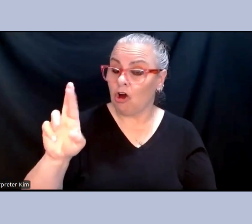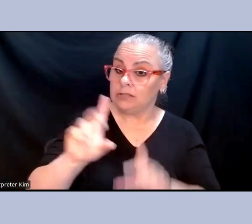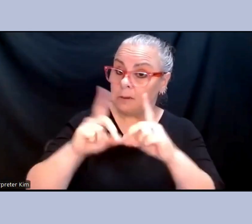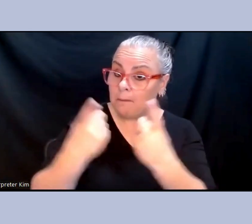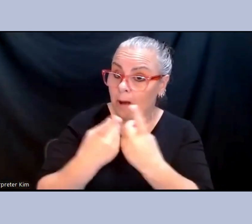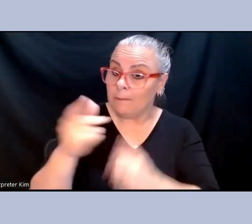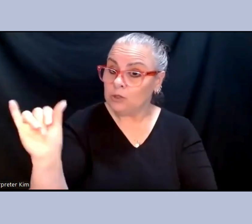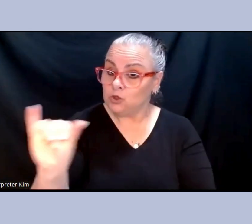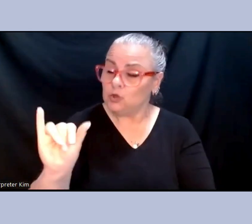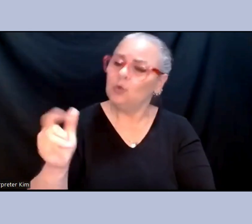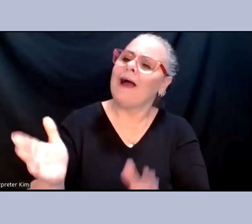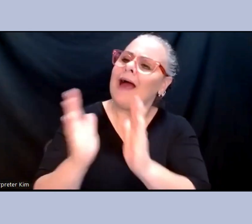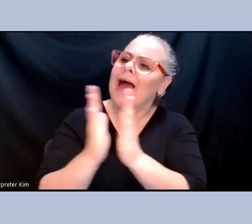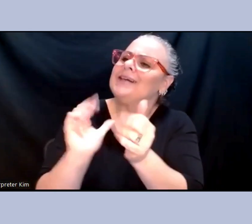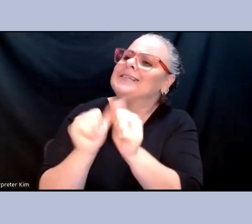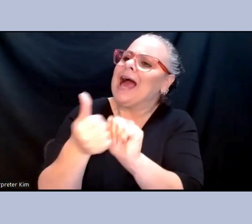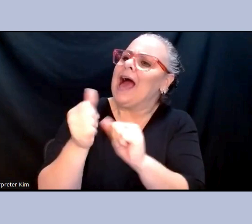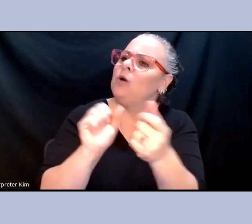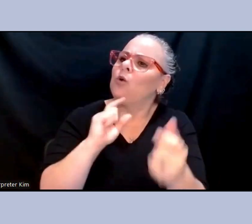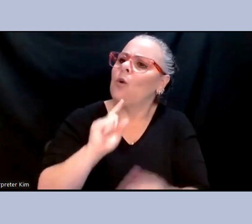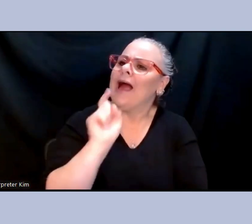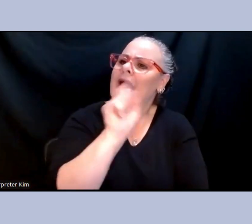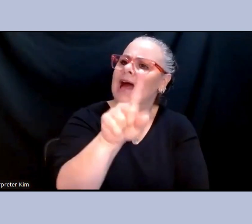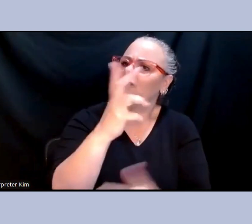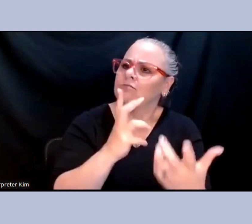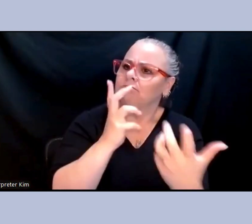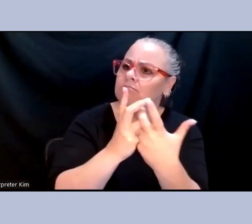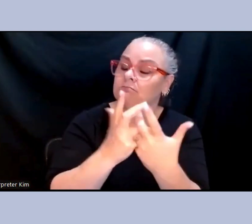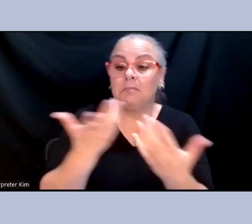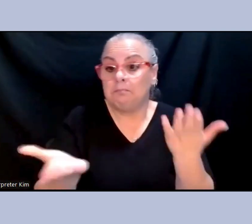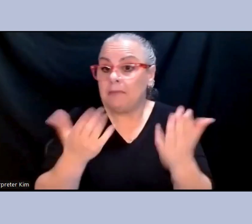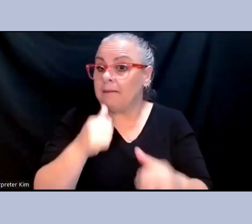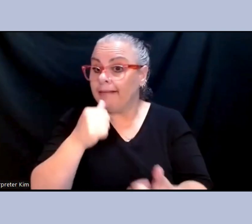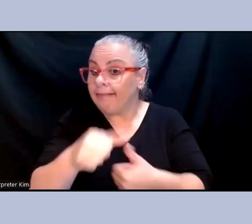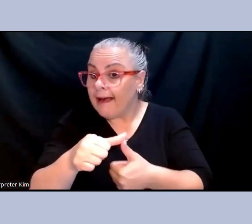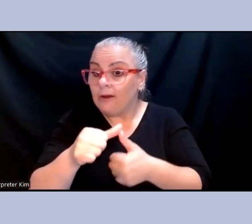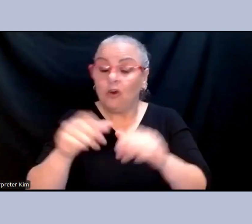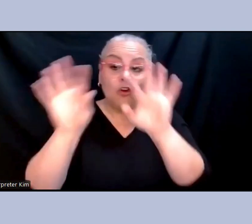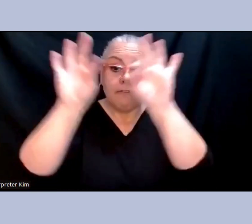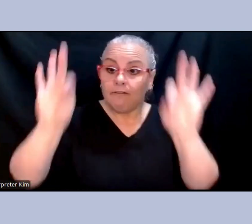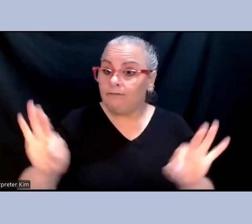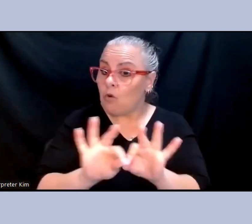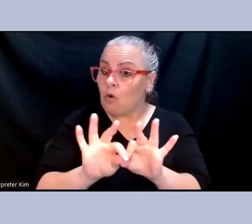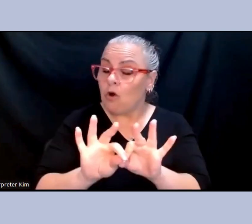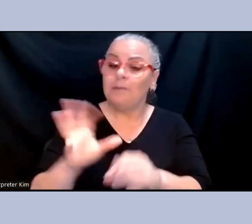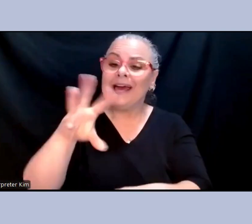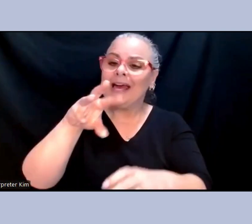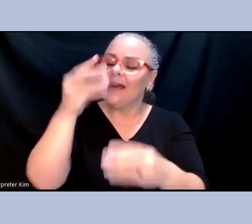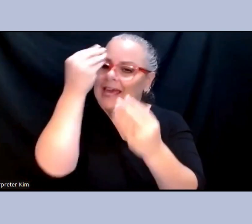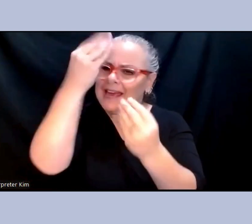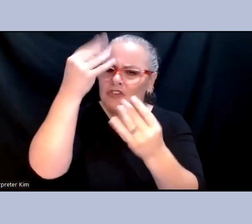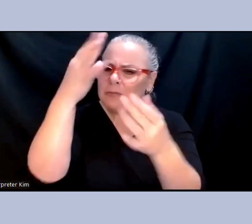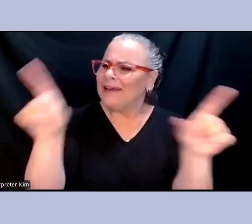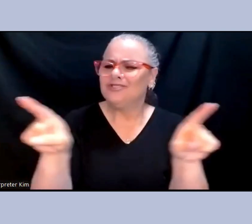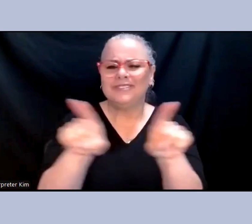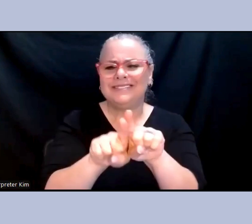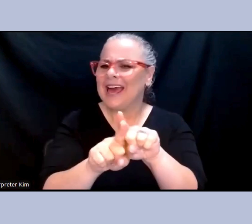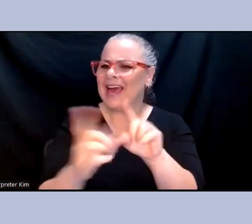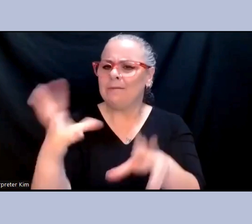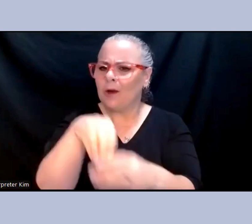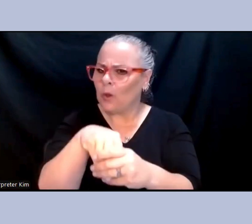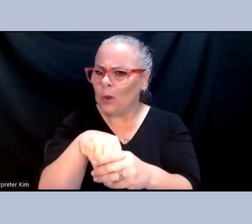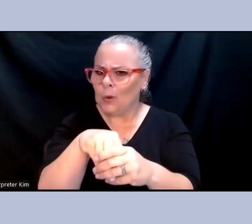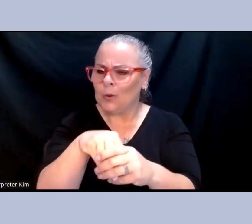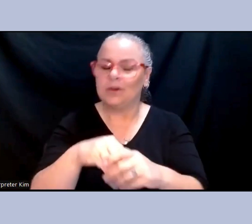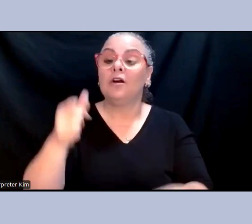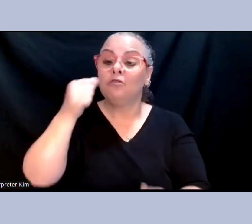workplace. Whether you are writing a letter or filling in a form, the information you want to include is the same. Remember